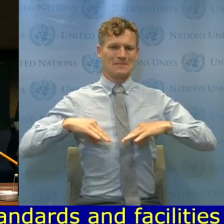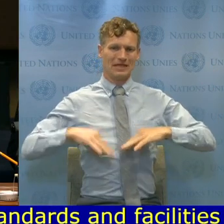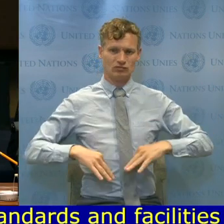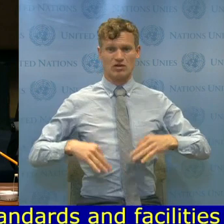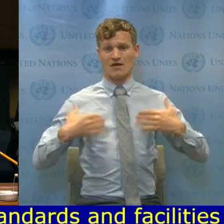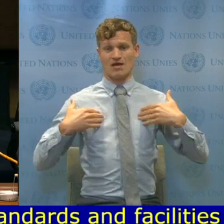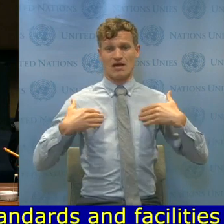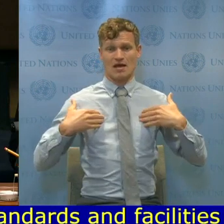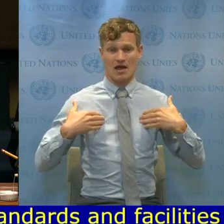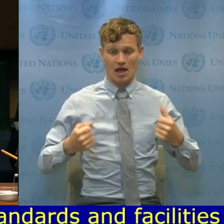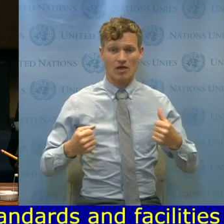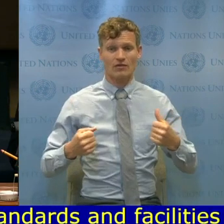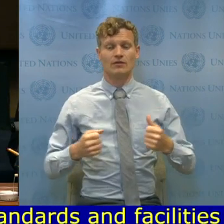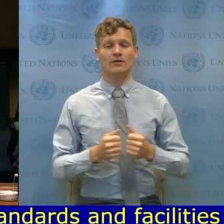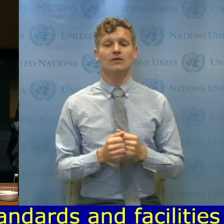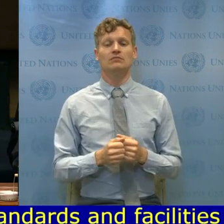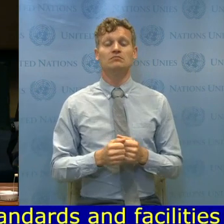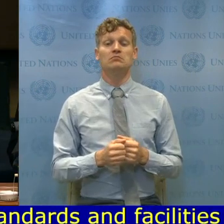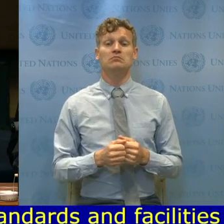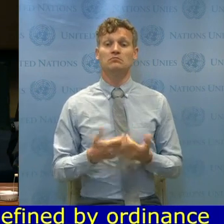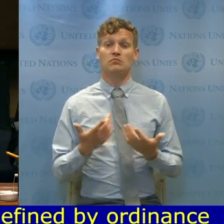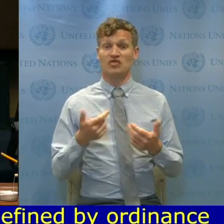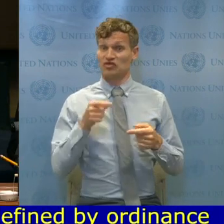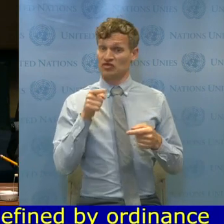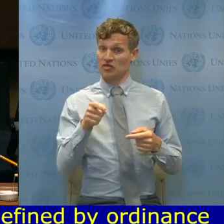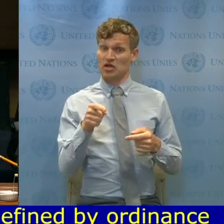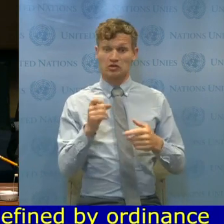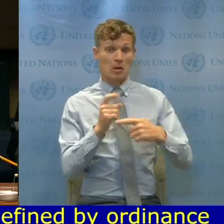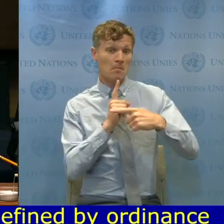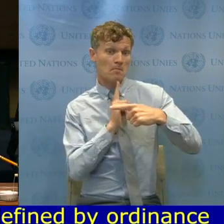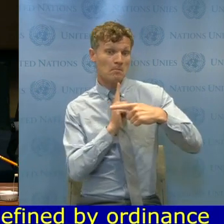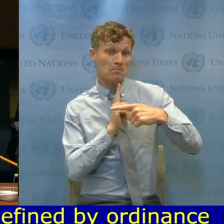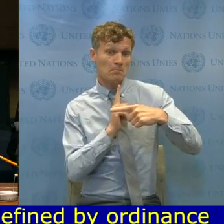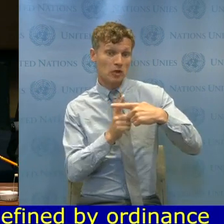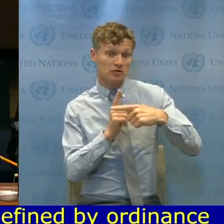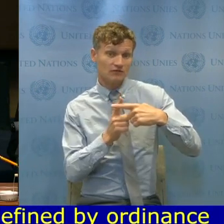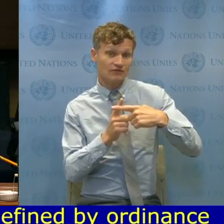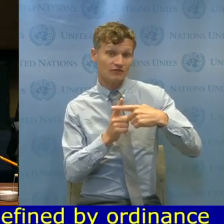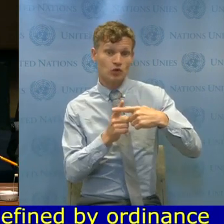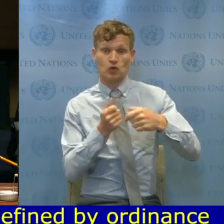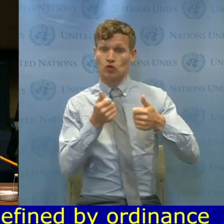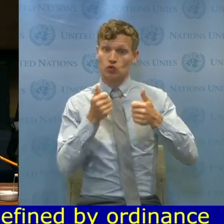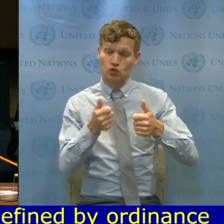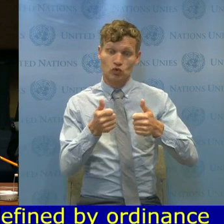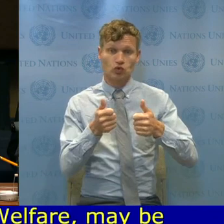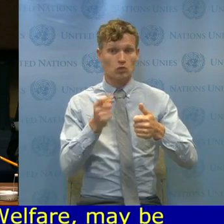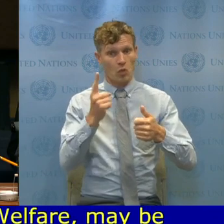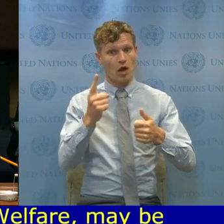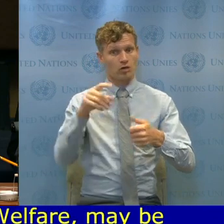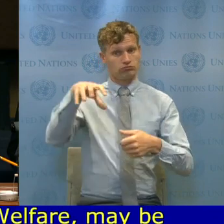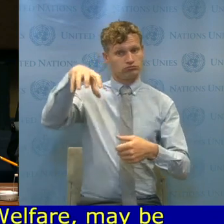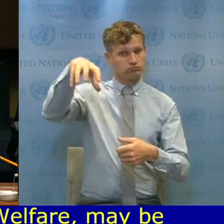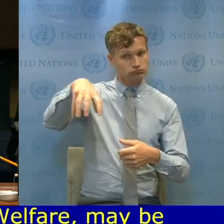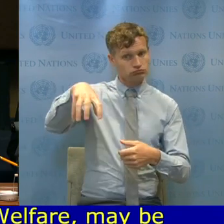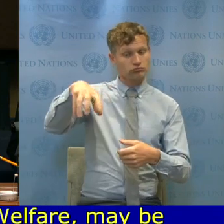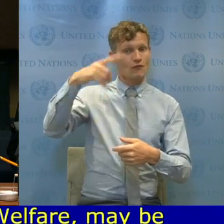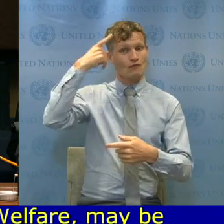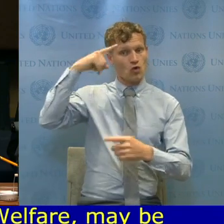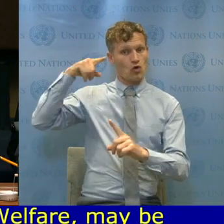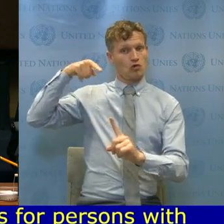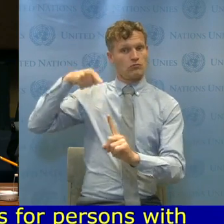for persons with disabilities or rehabilitation hospitals. Under the object of setting an